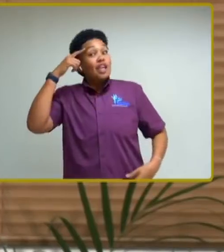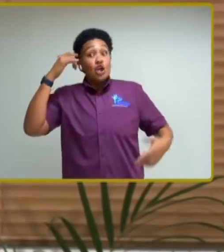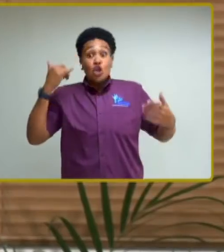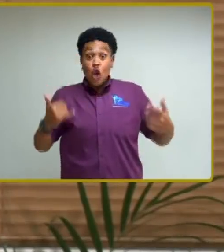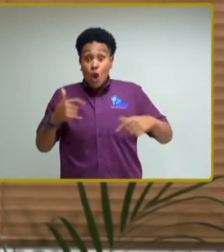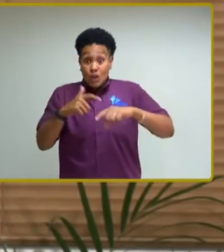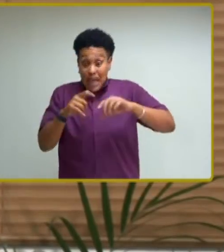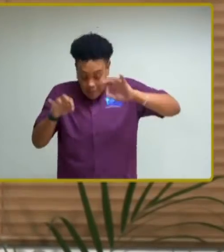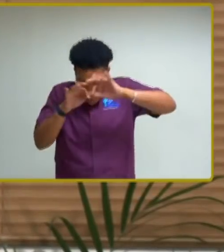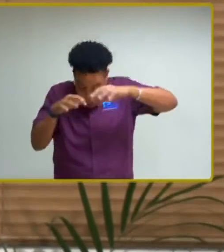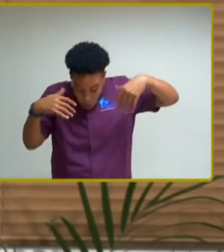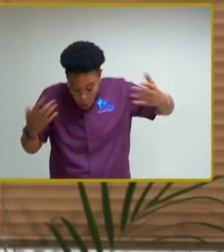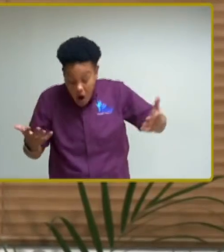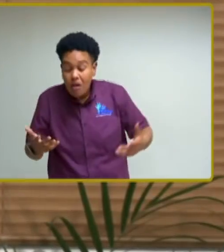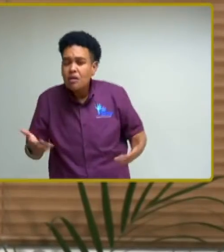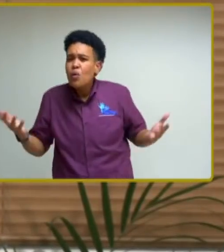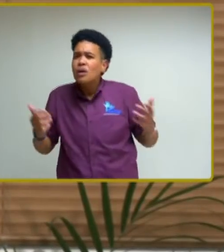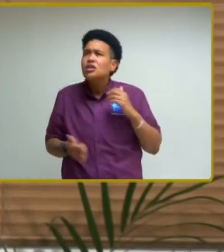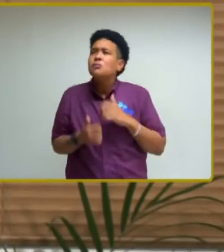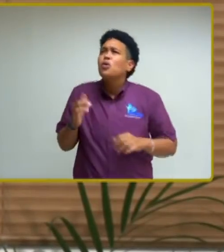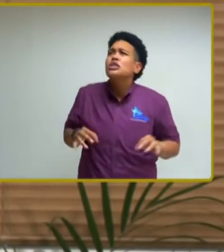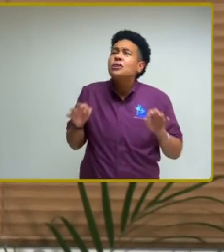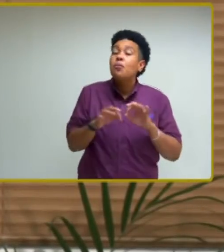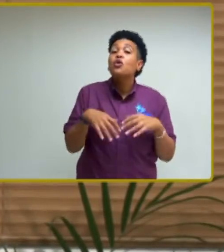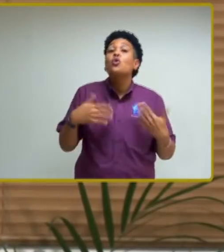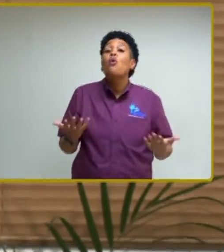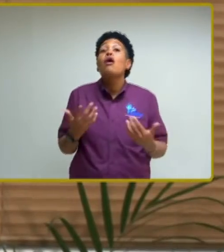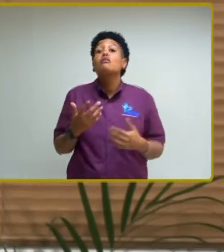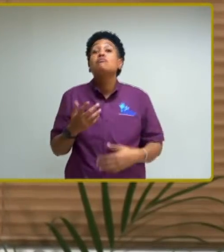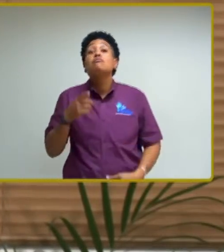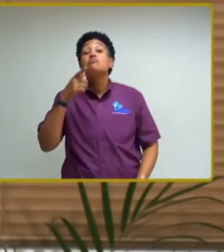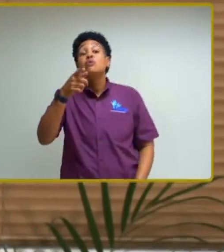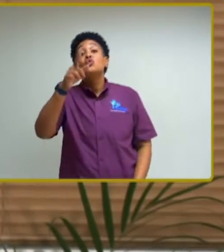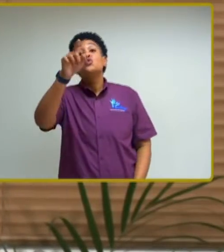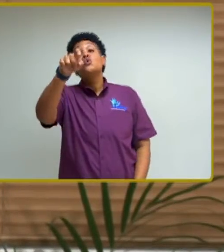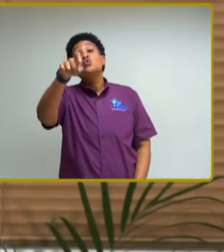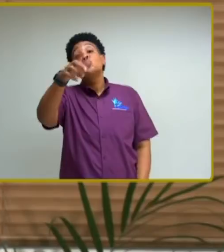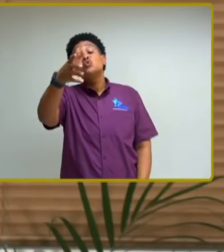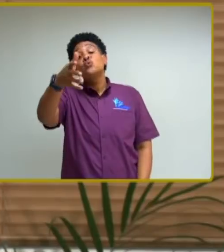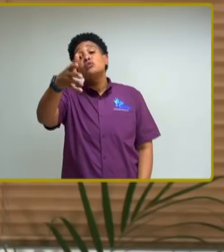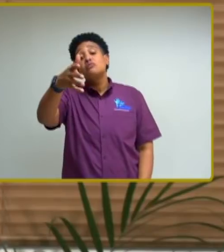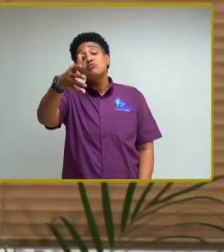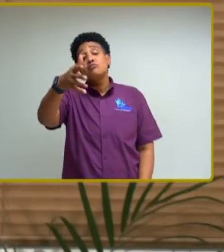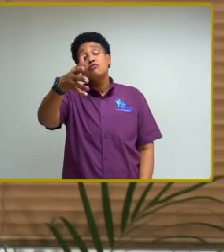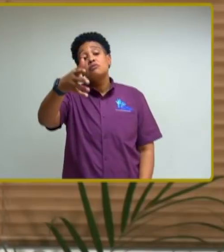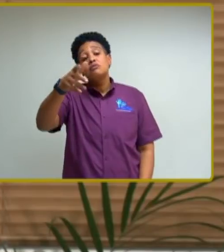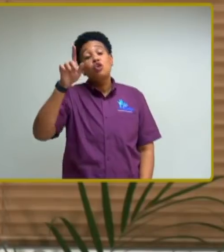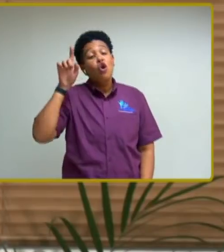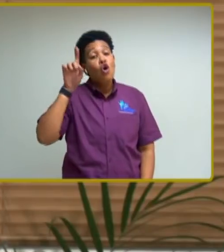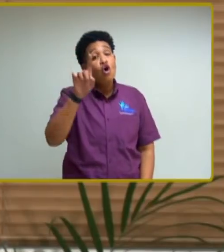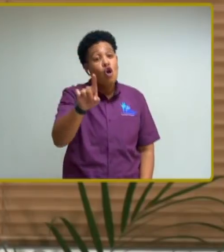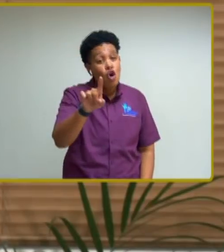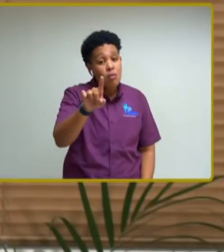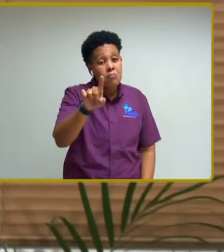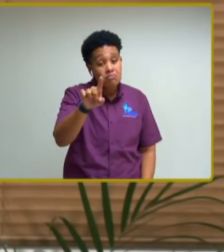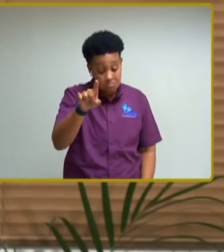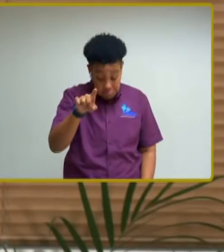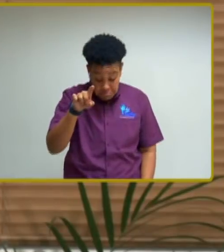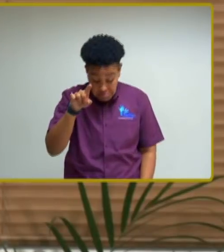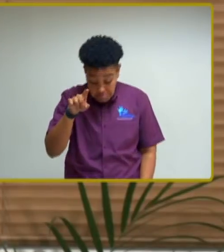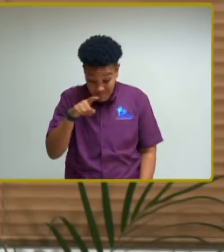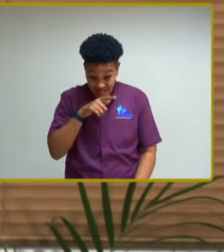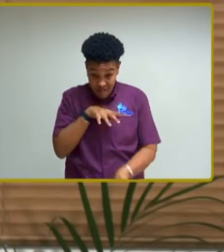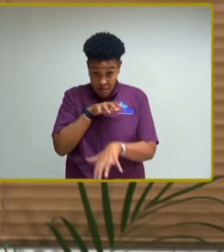point in time. What is most important is that you should come once you have